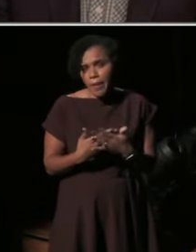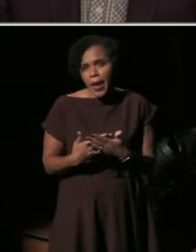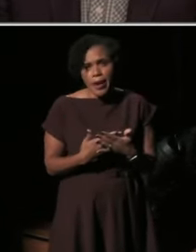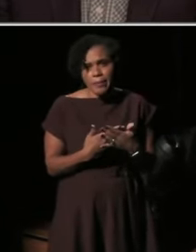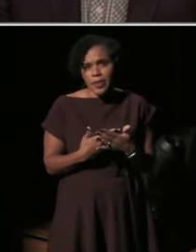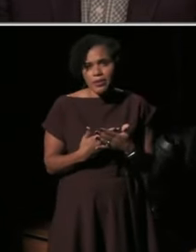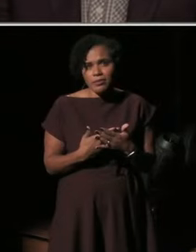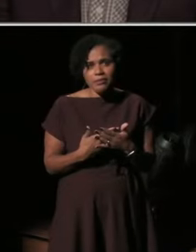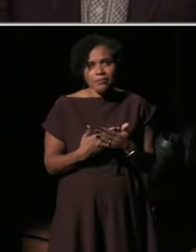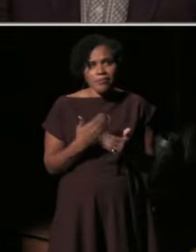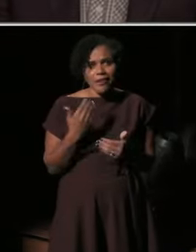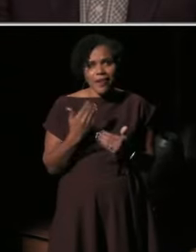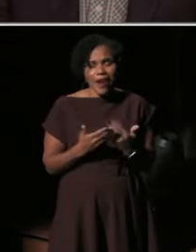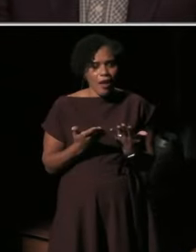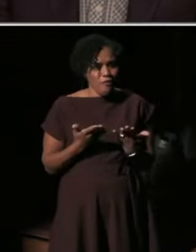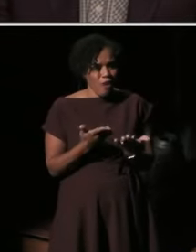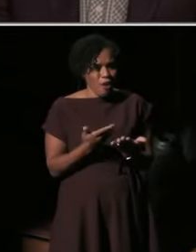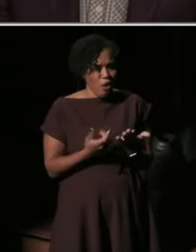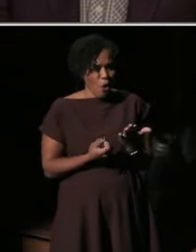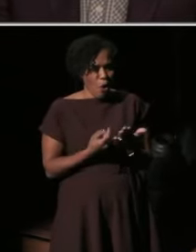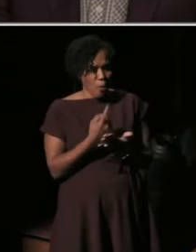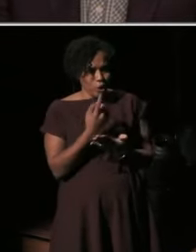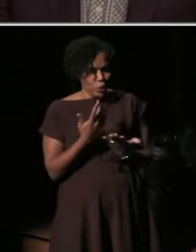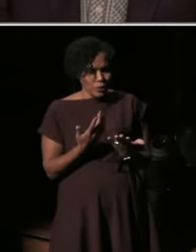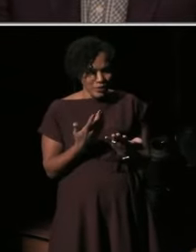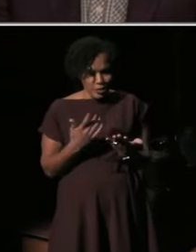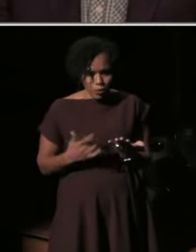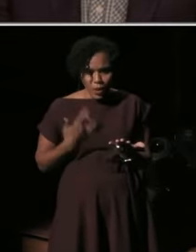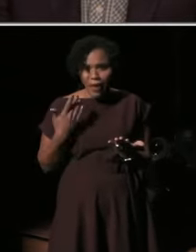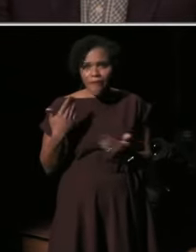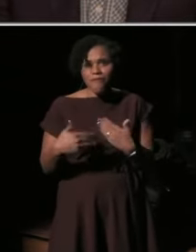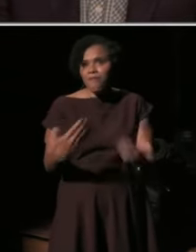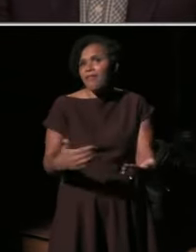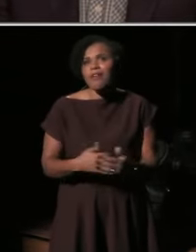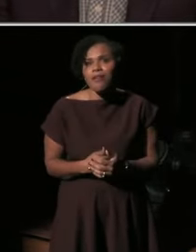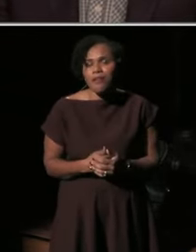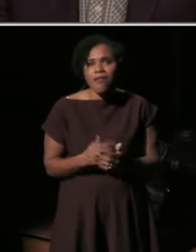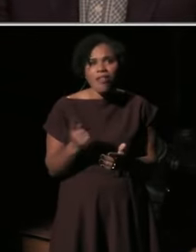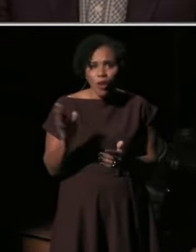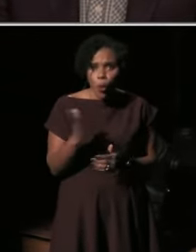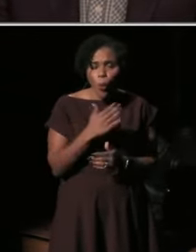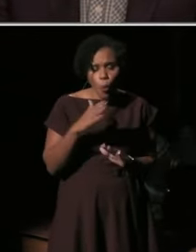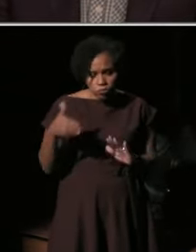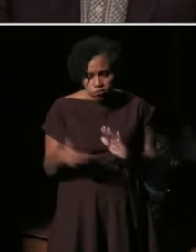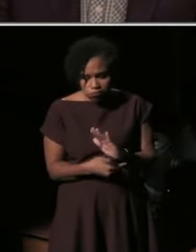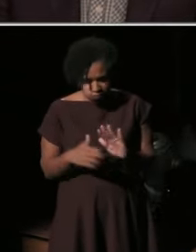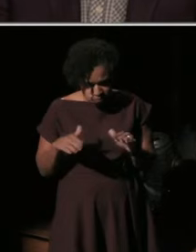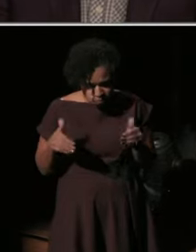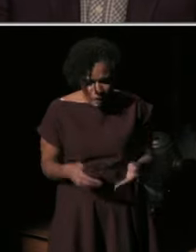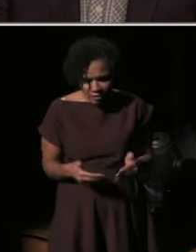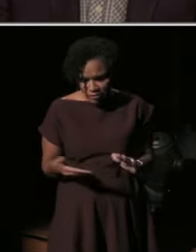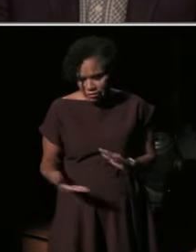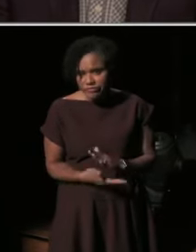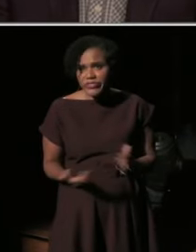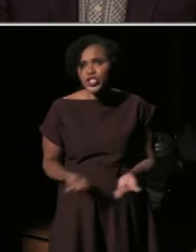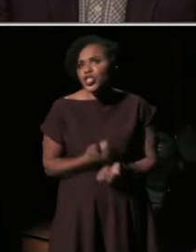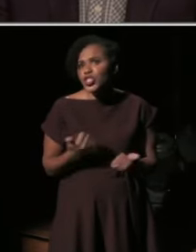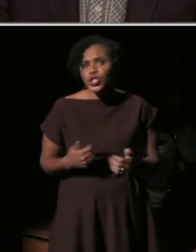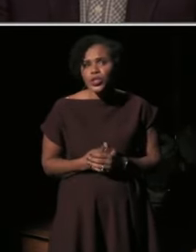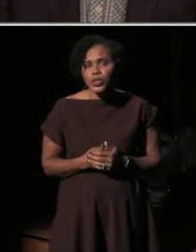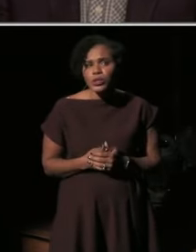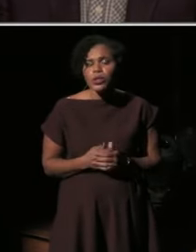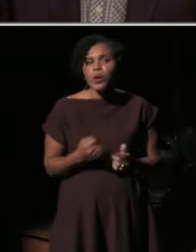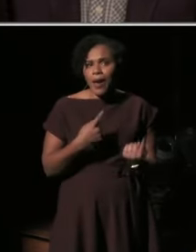that never got a chance over the ground. They're underground. It is our job